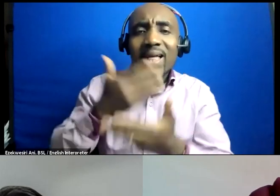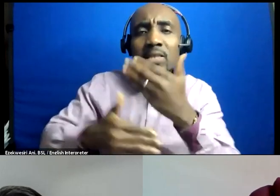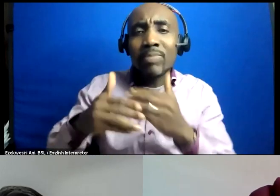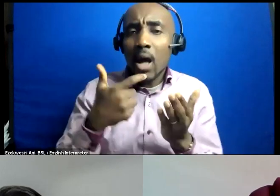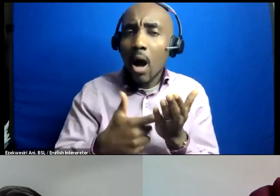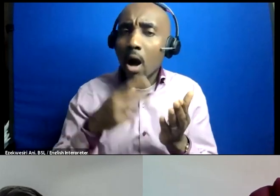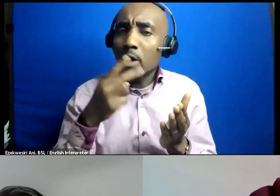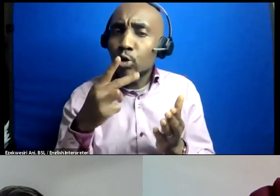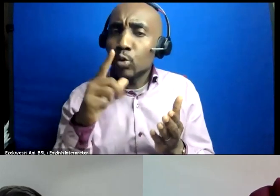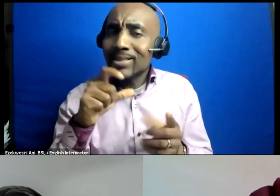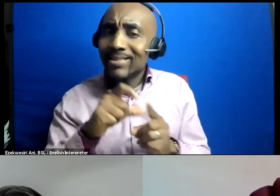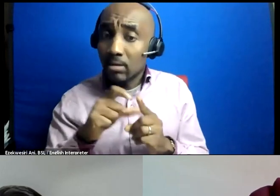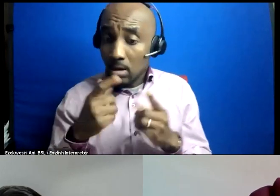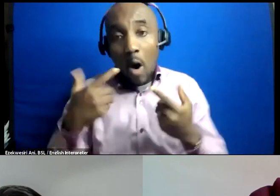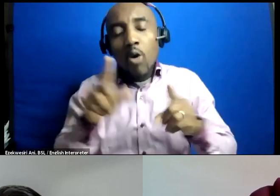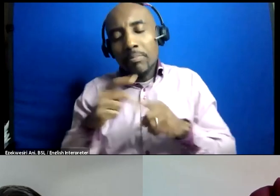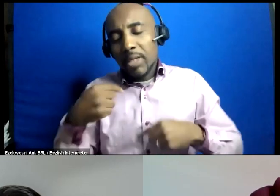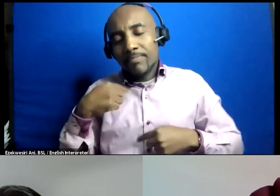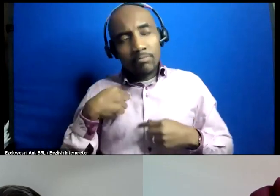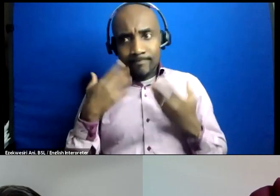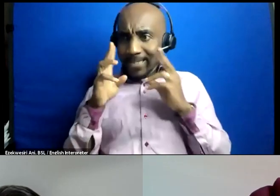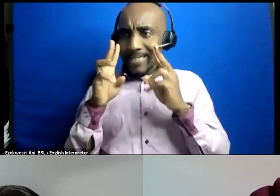opportunity now to make a real change.